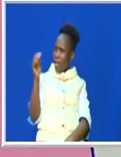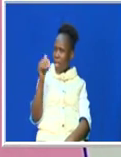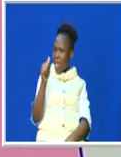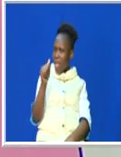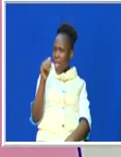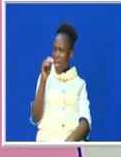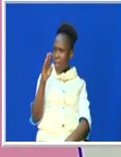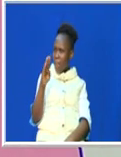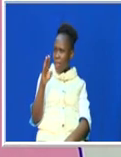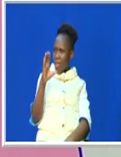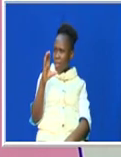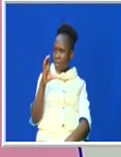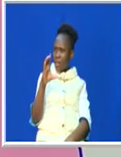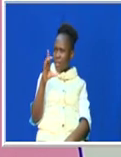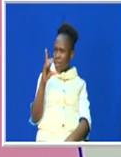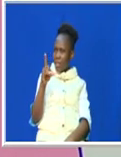E.